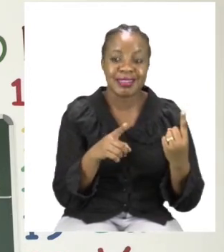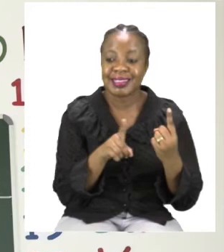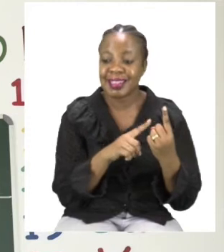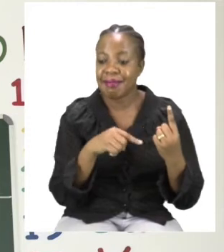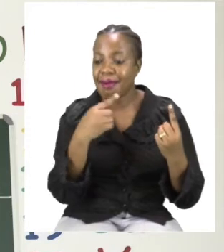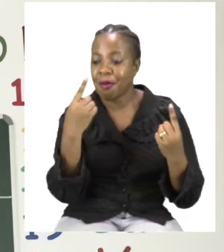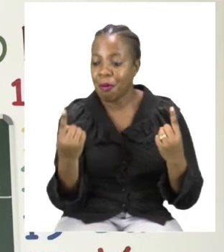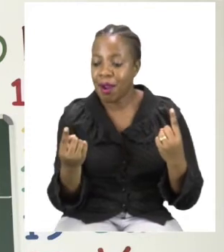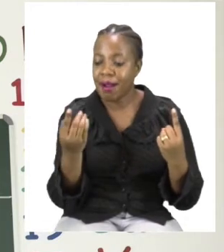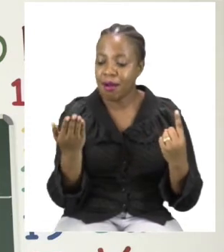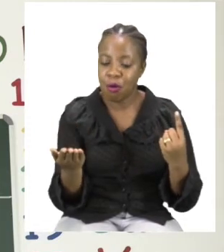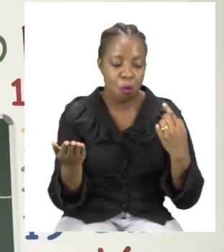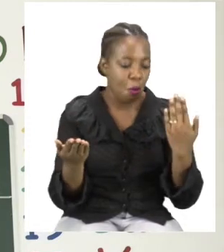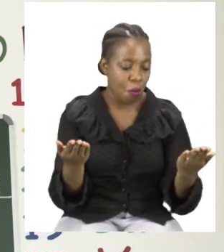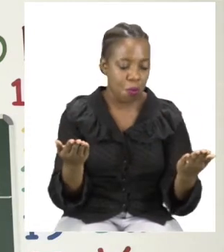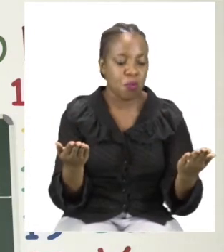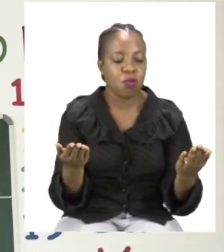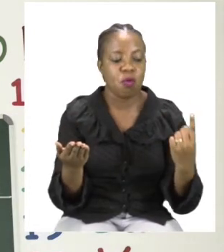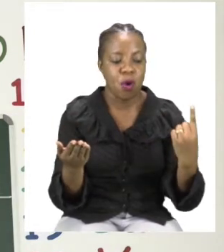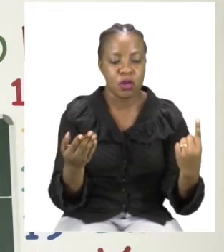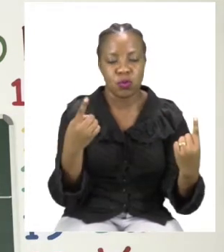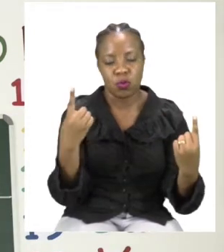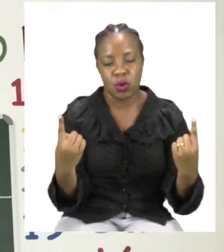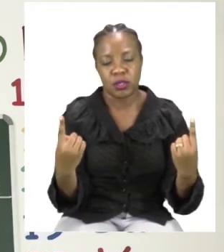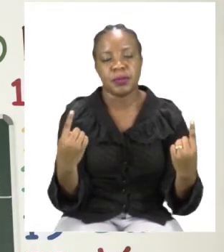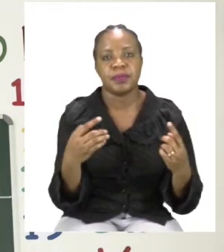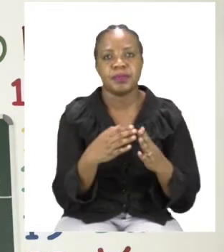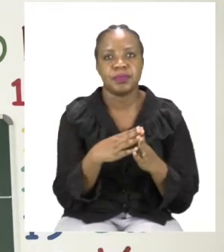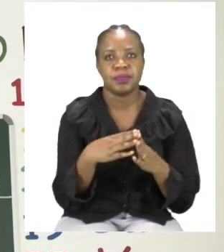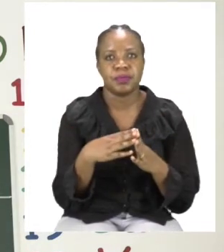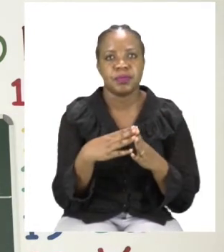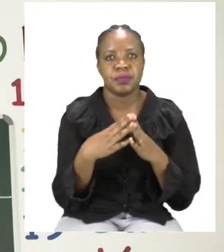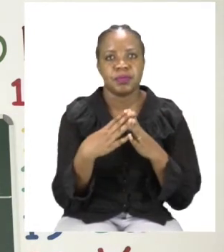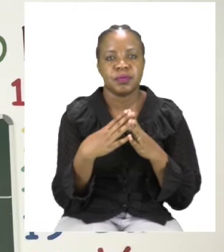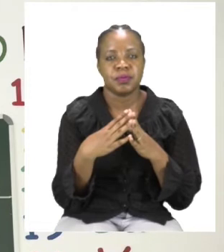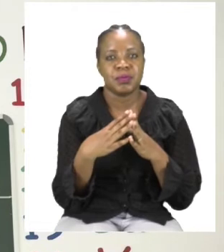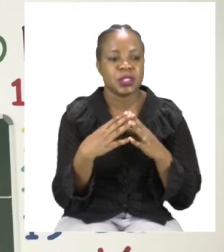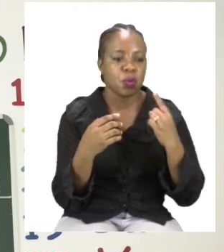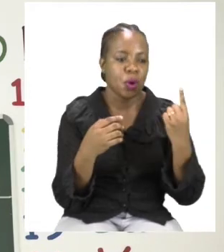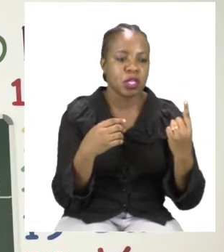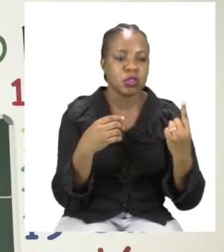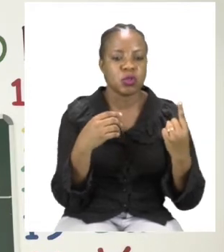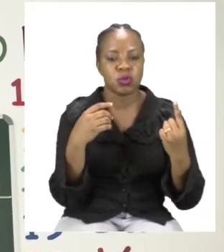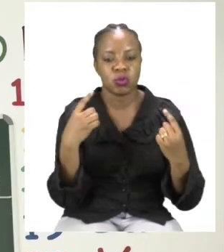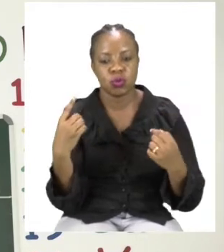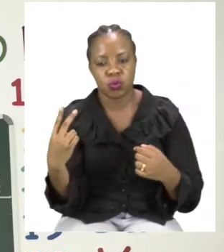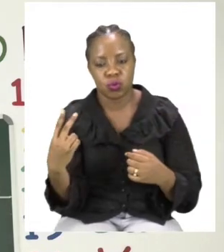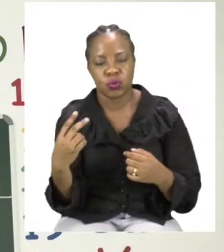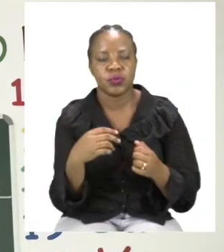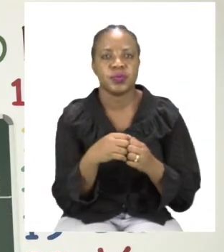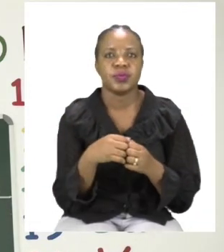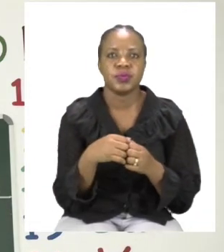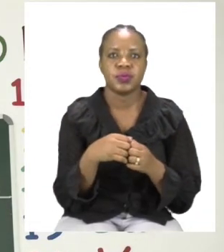put another one here, but counting it as 2. So let us continue. We have